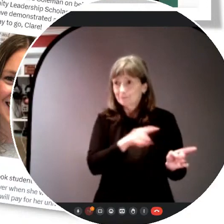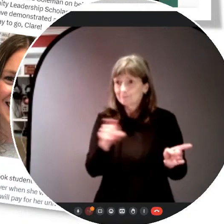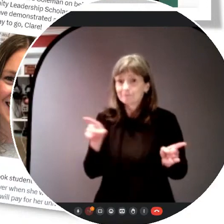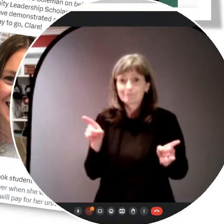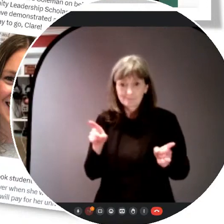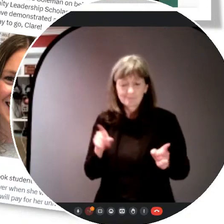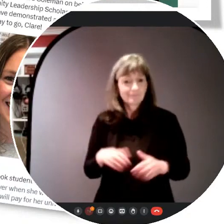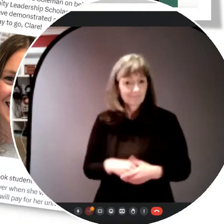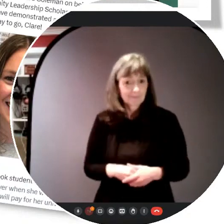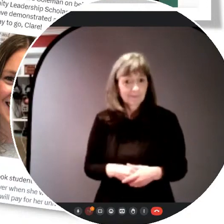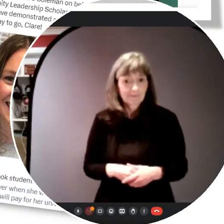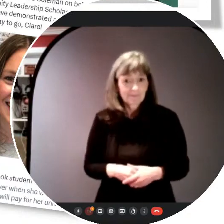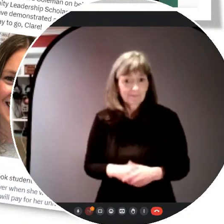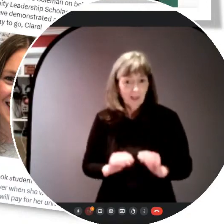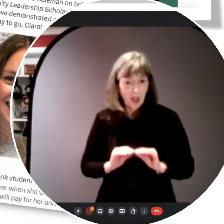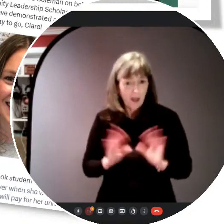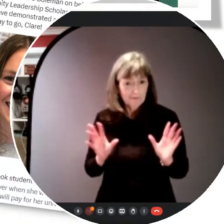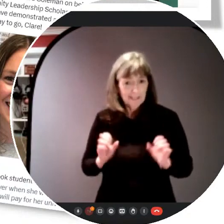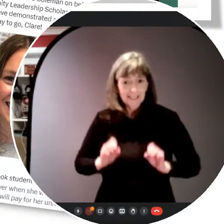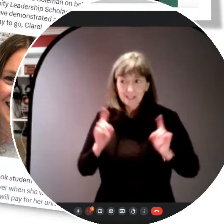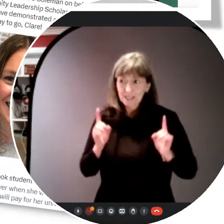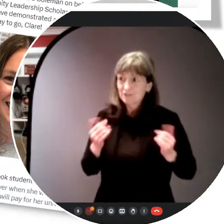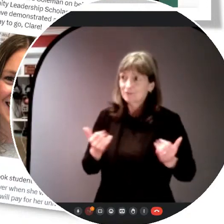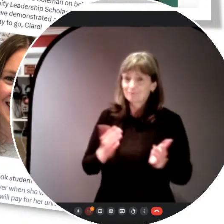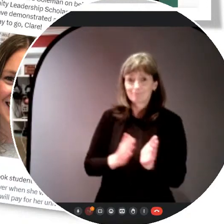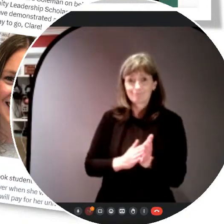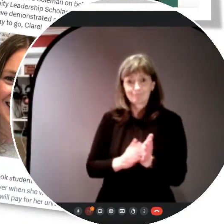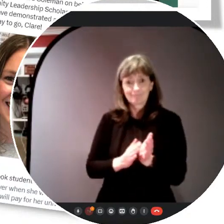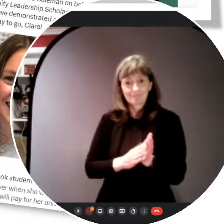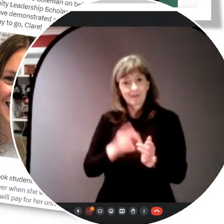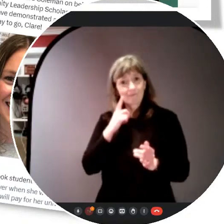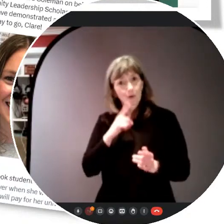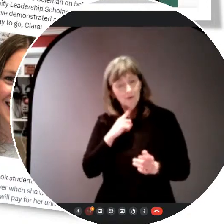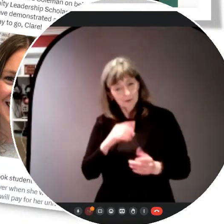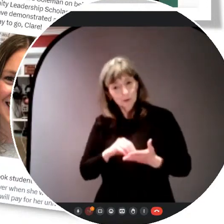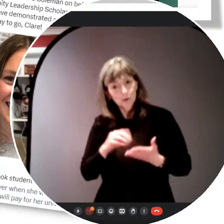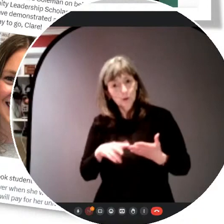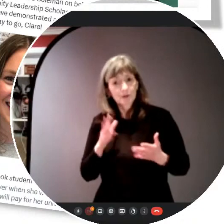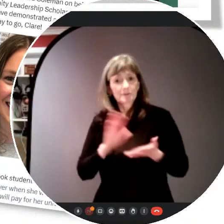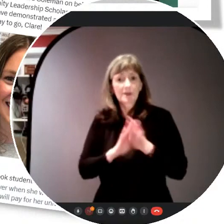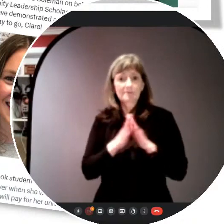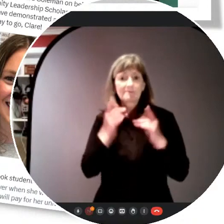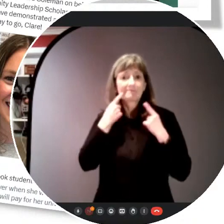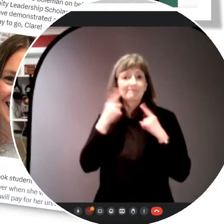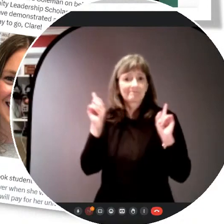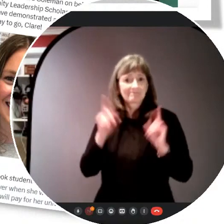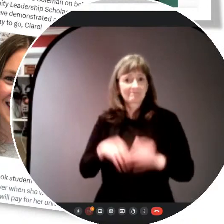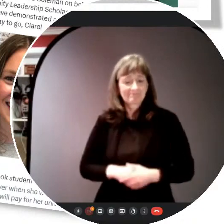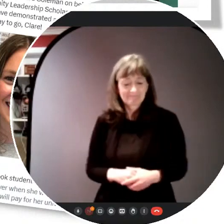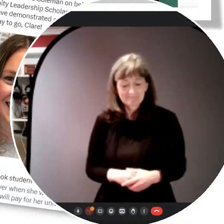lot for education when we have students that are that vested and that are that successful.